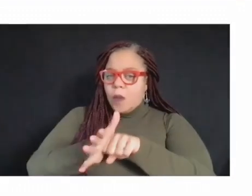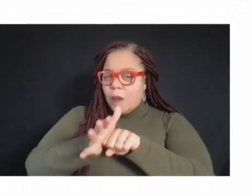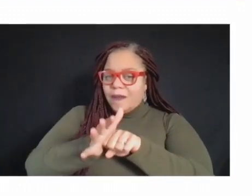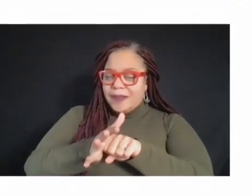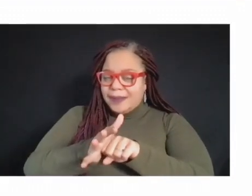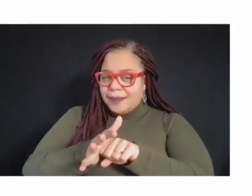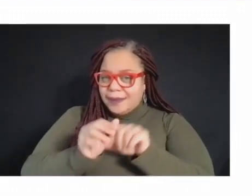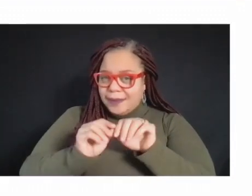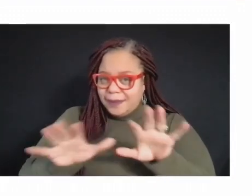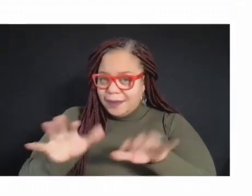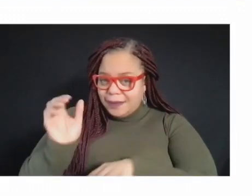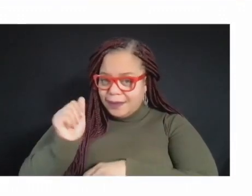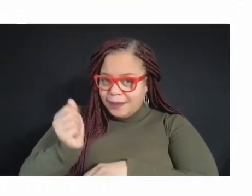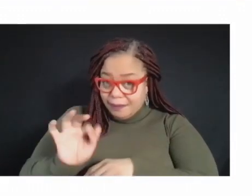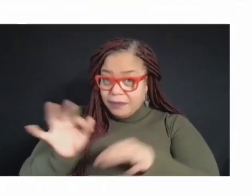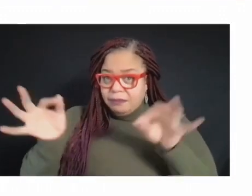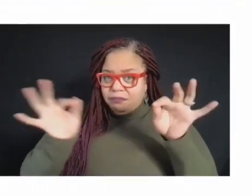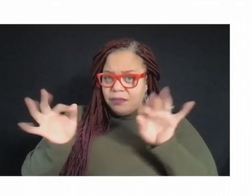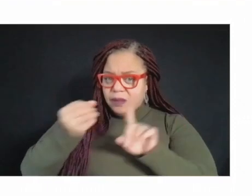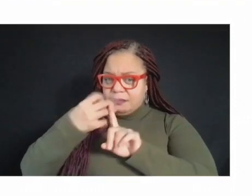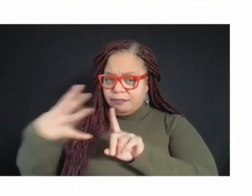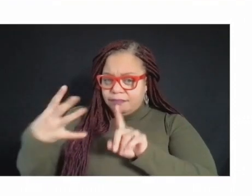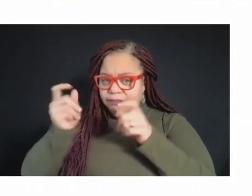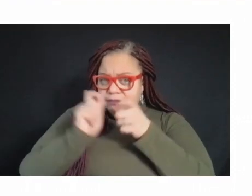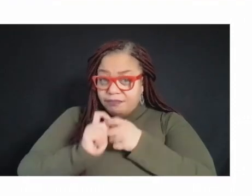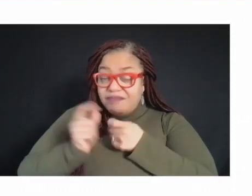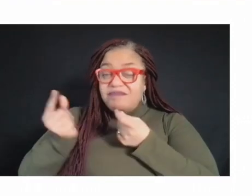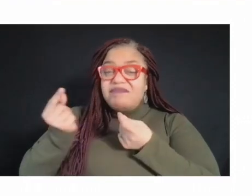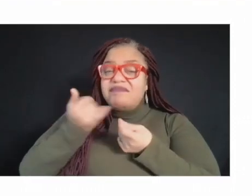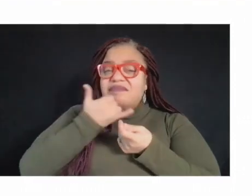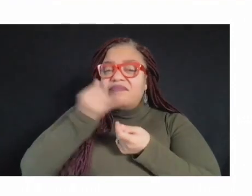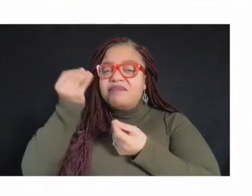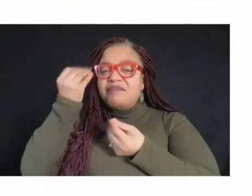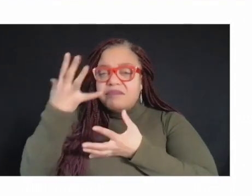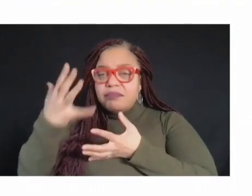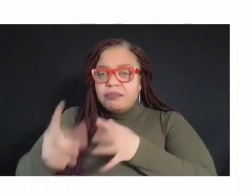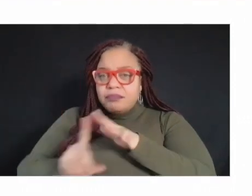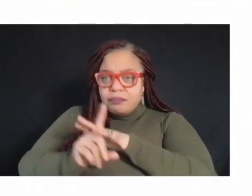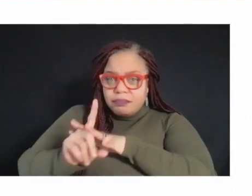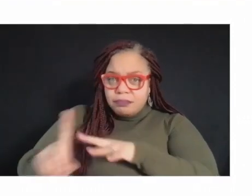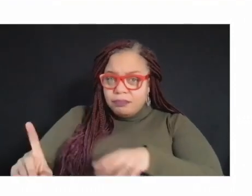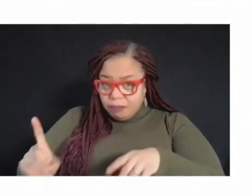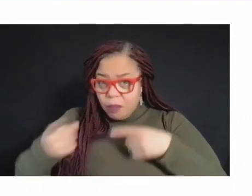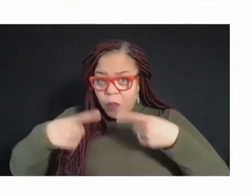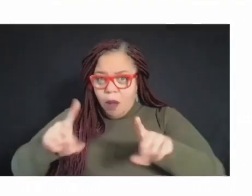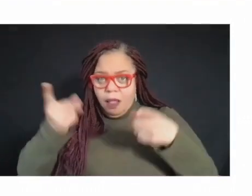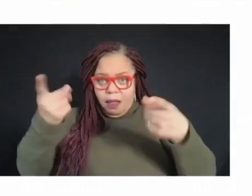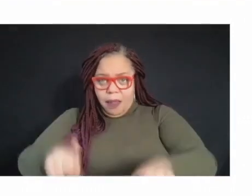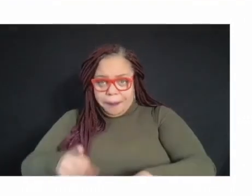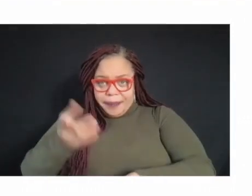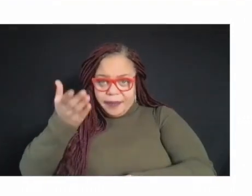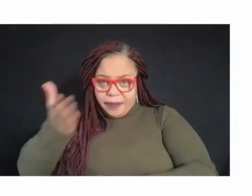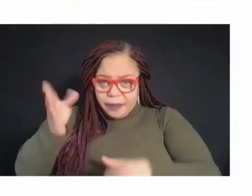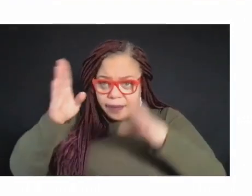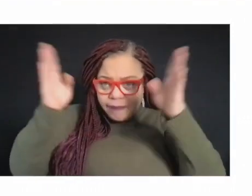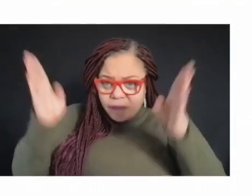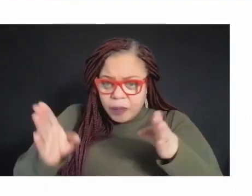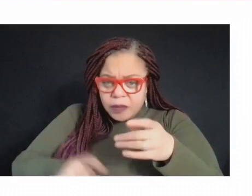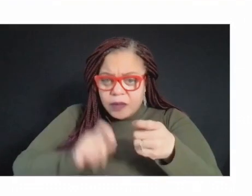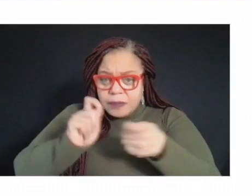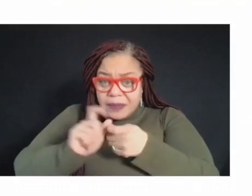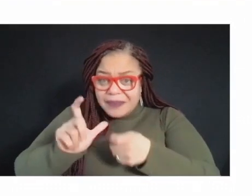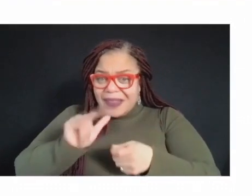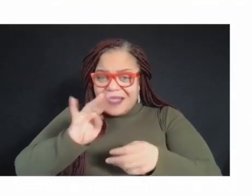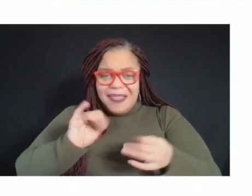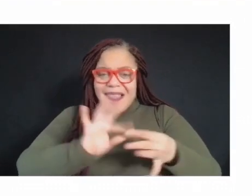issues as they occurred, and focusing on specific claims and providing the actual facts about the issue.